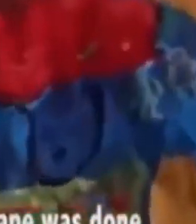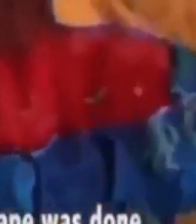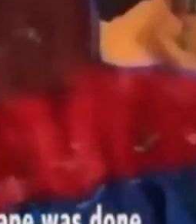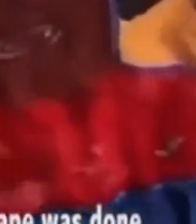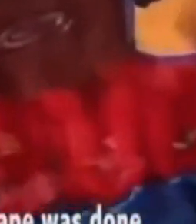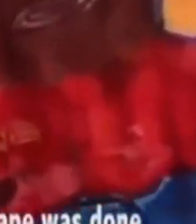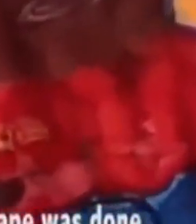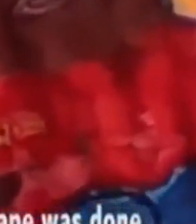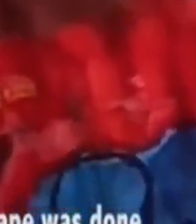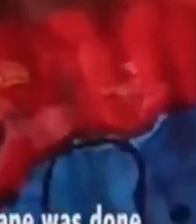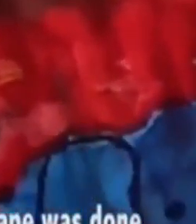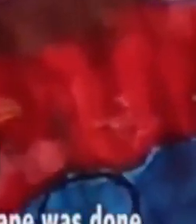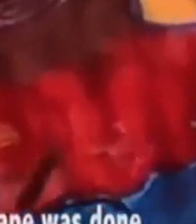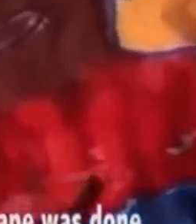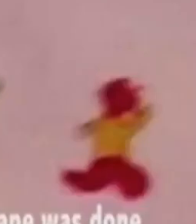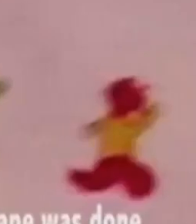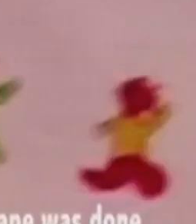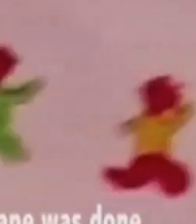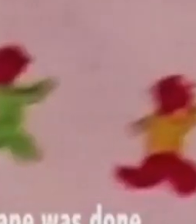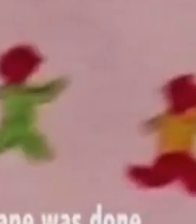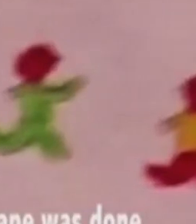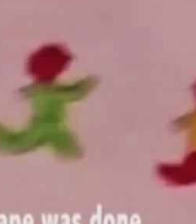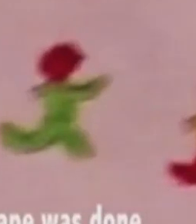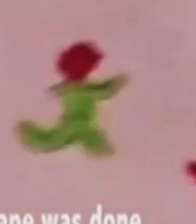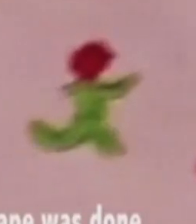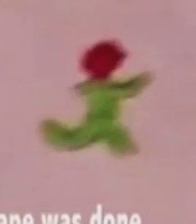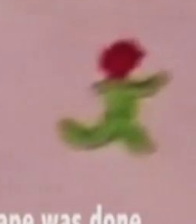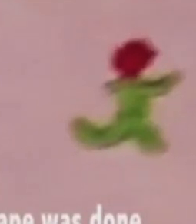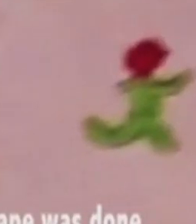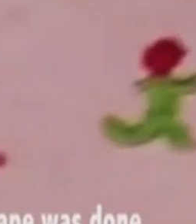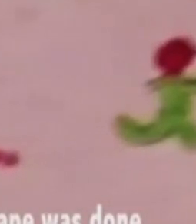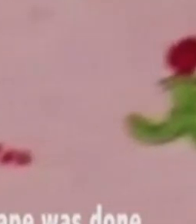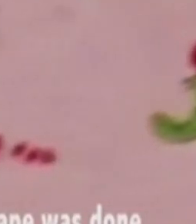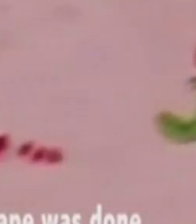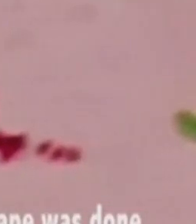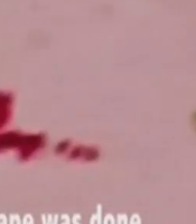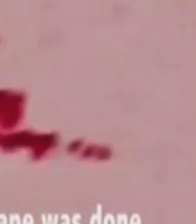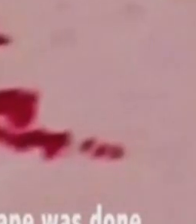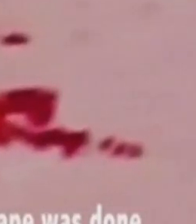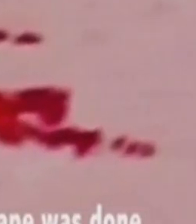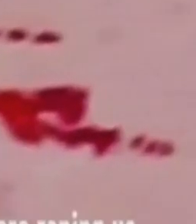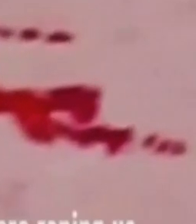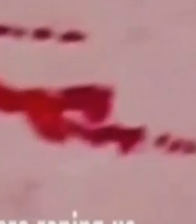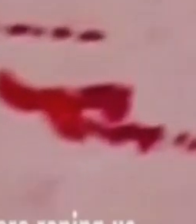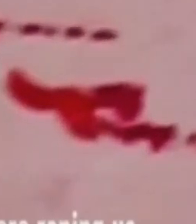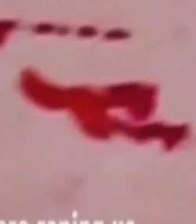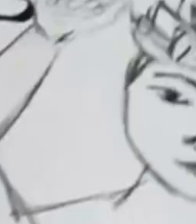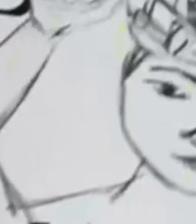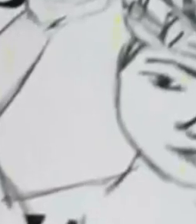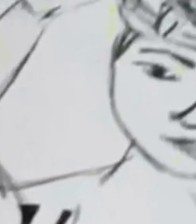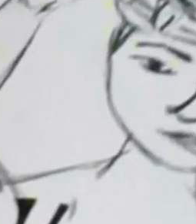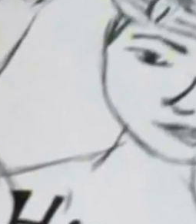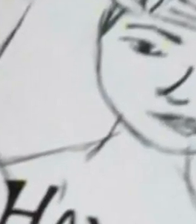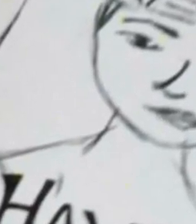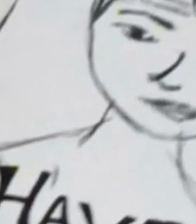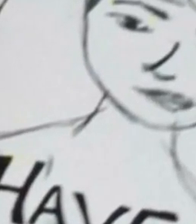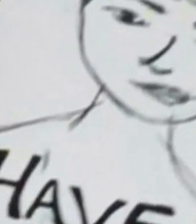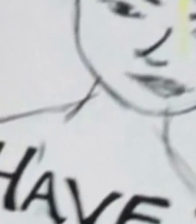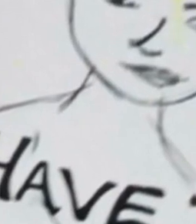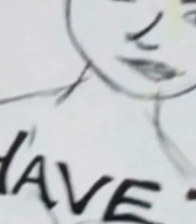Apha ngamasoja siyabaleka, nali apha lidubula abanye, bayabaleka abanye apha. Over